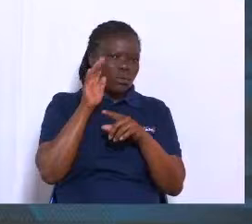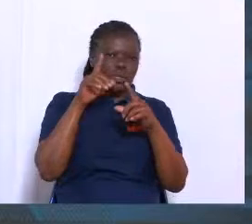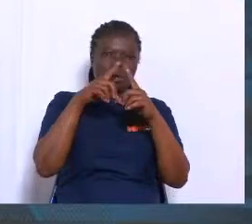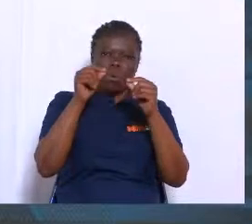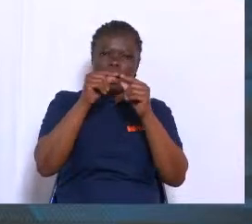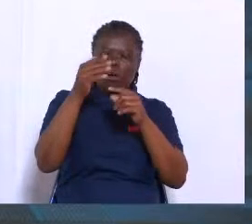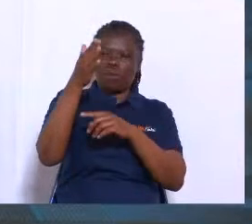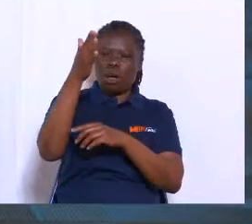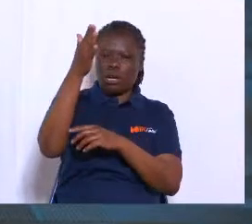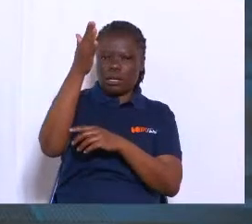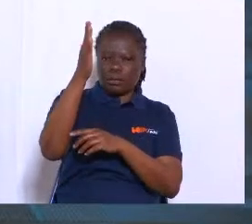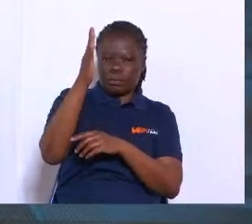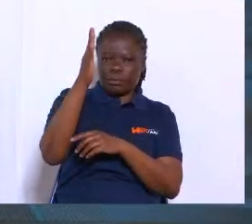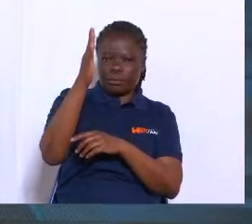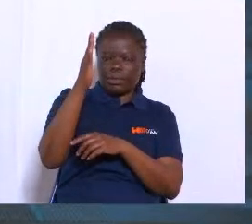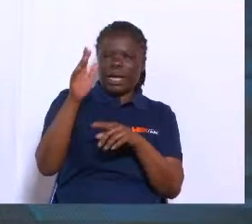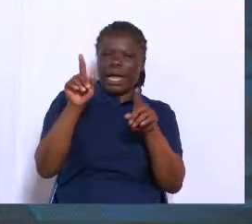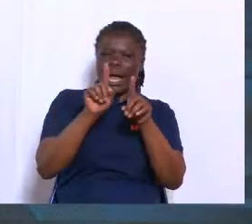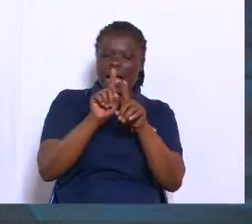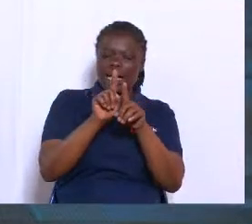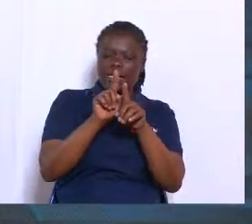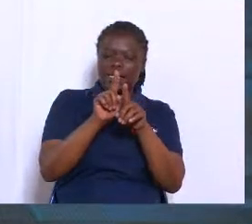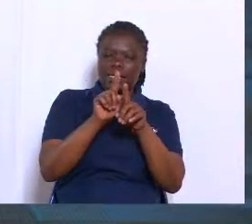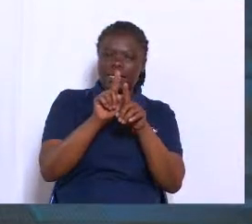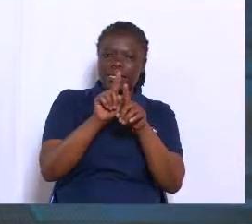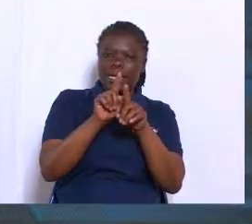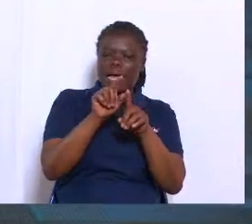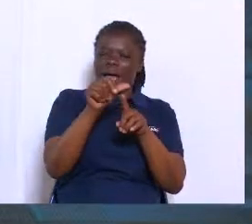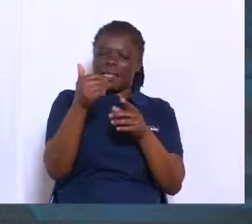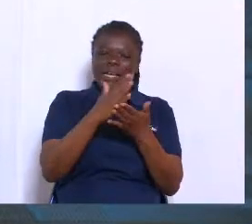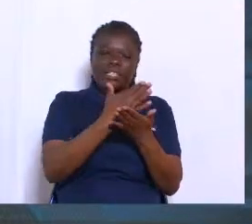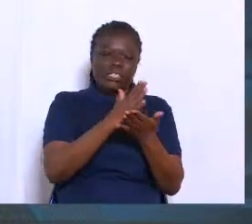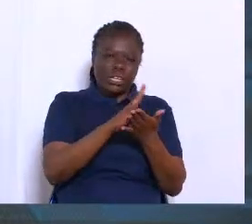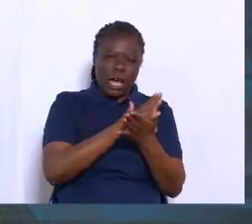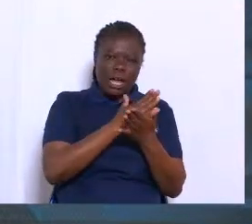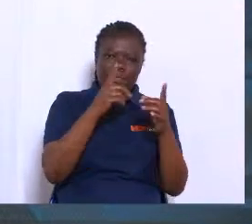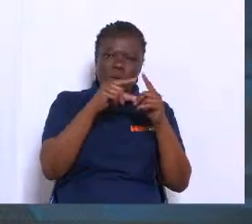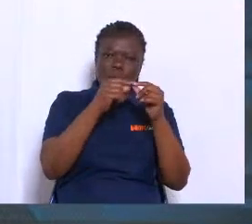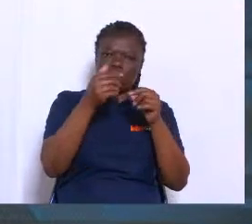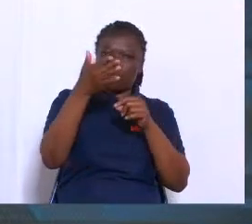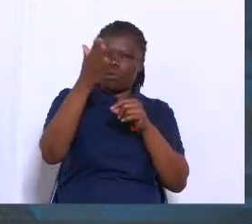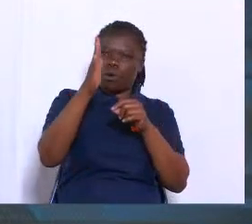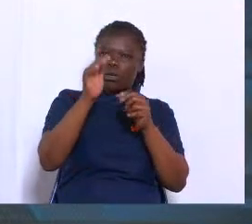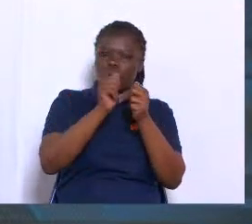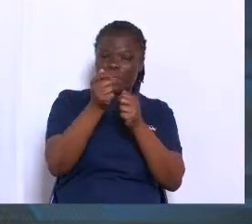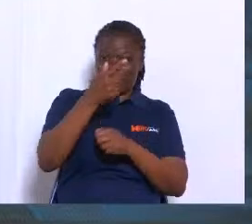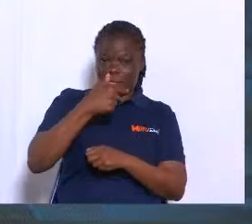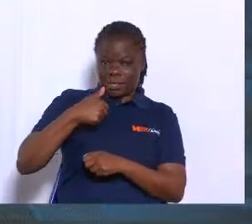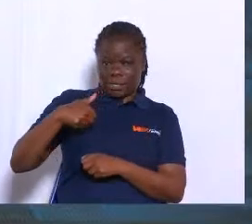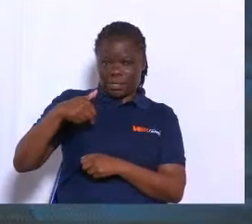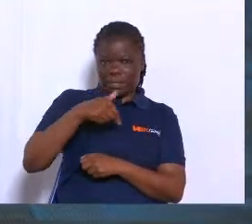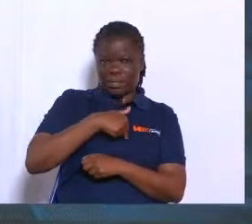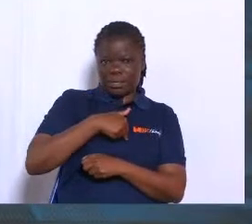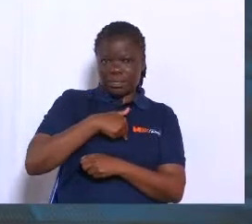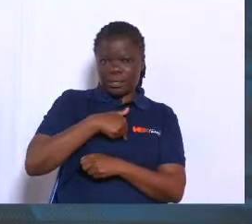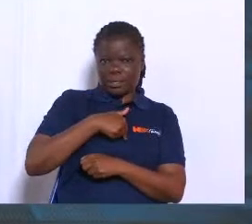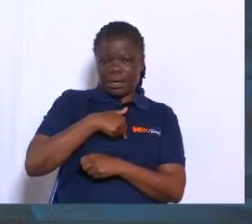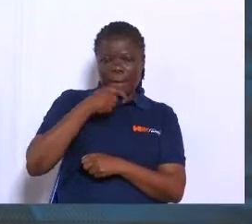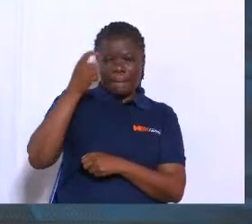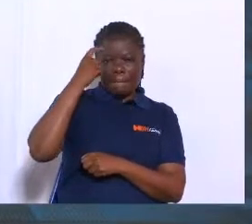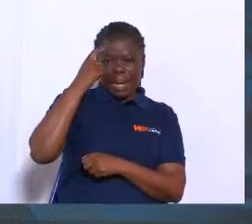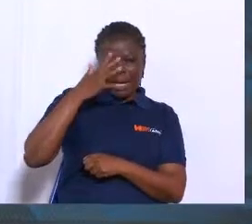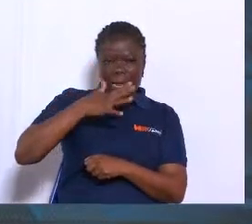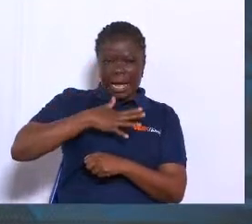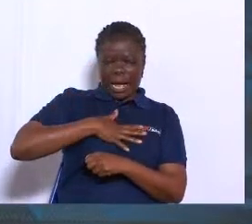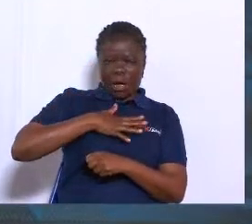Word of God, as others share the Word of God with us, our minds